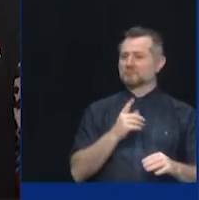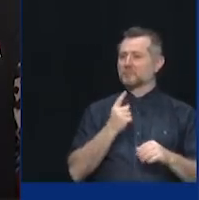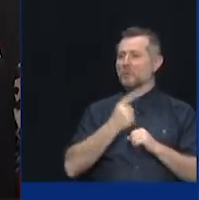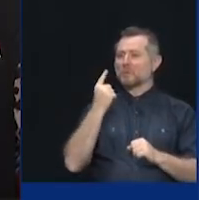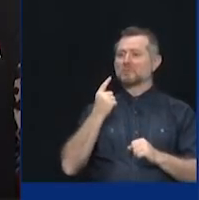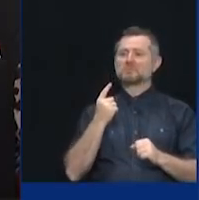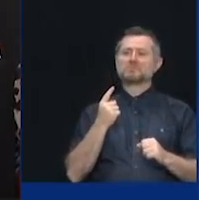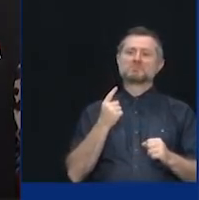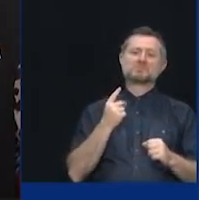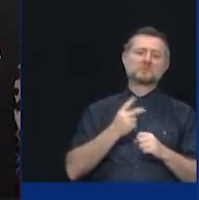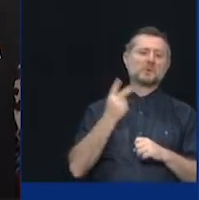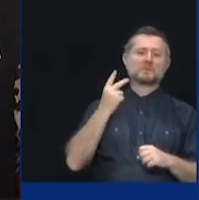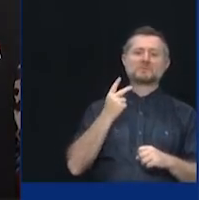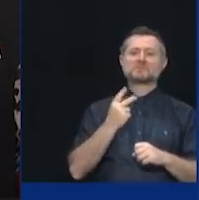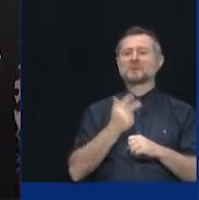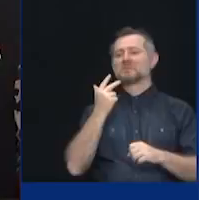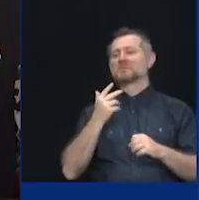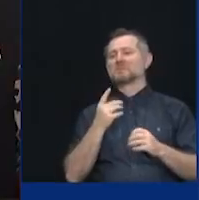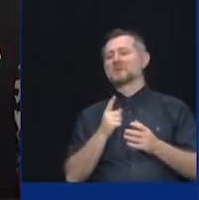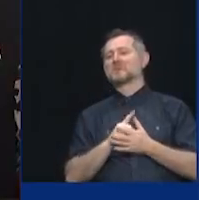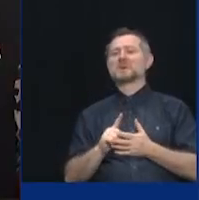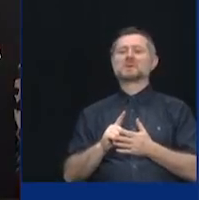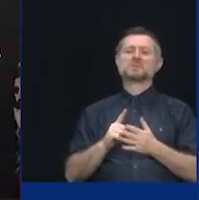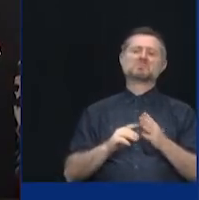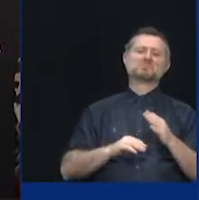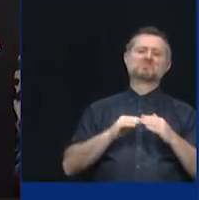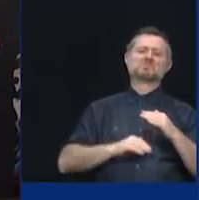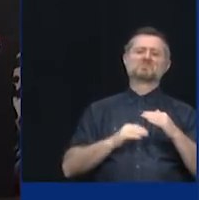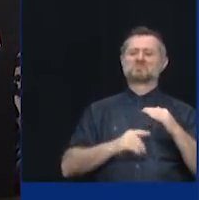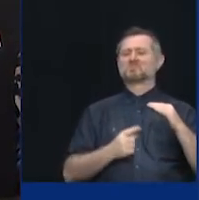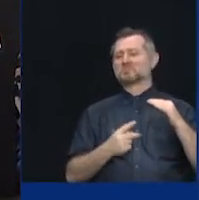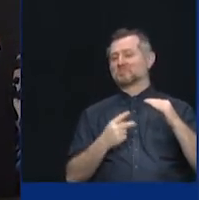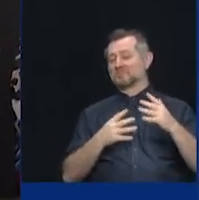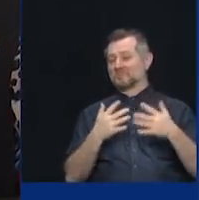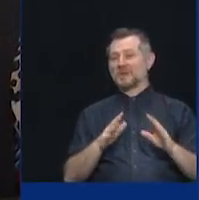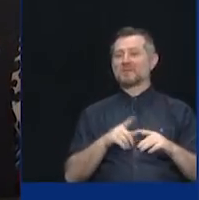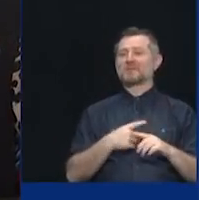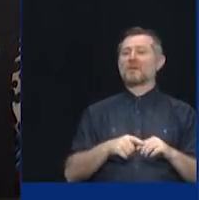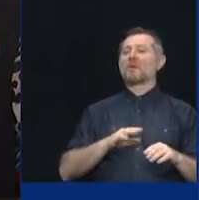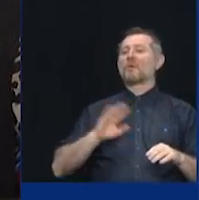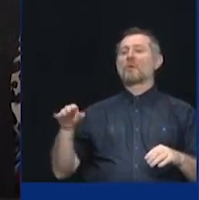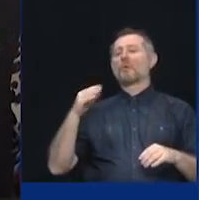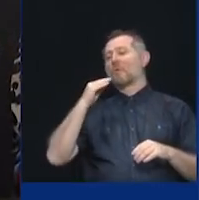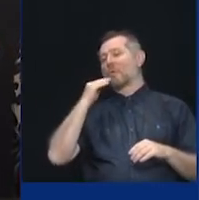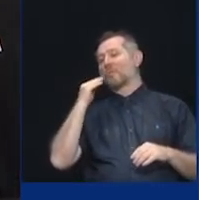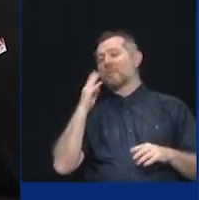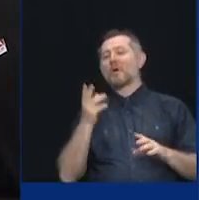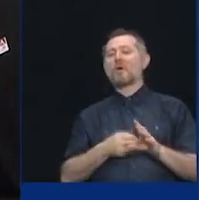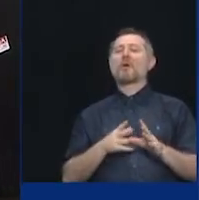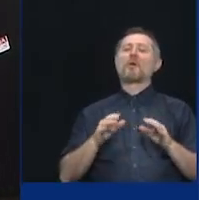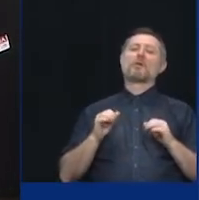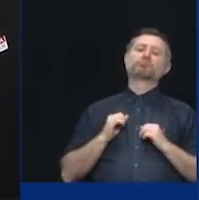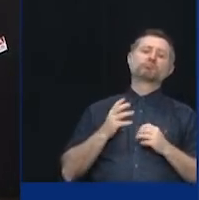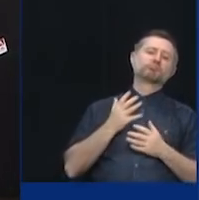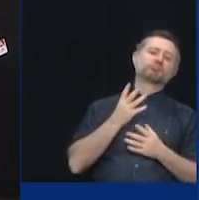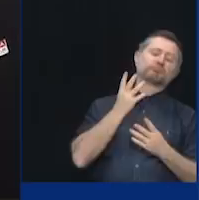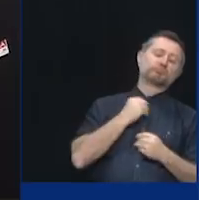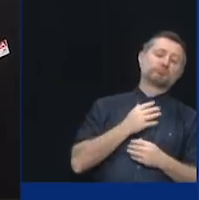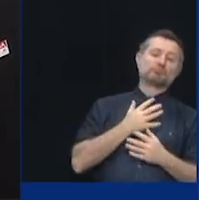days, 3 days, a week. And then you go home and you sleep and you catch your